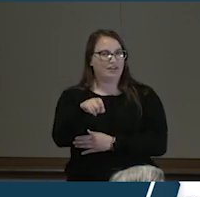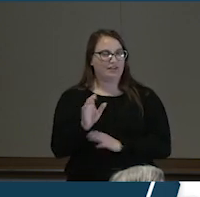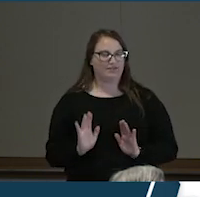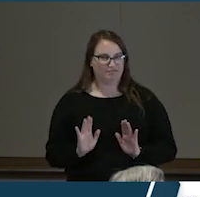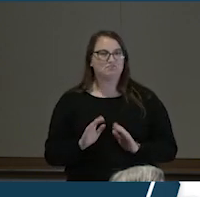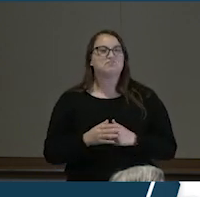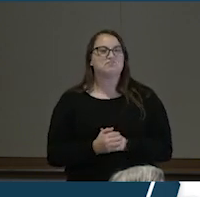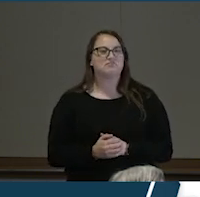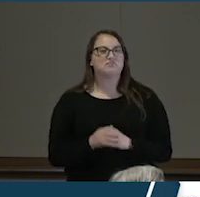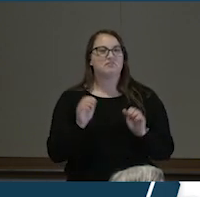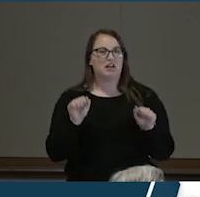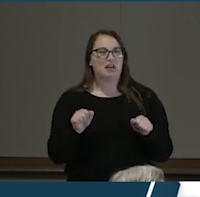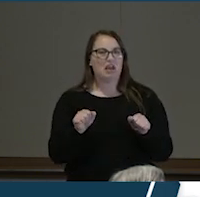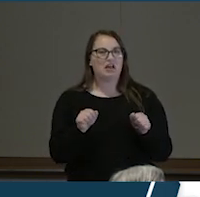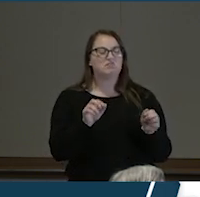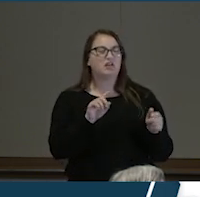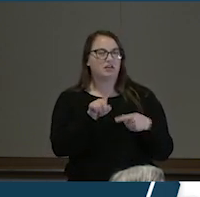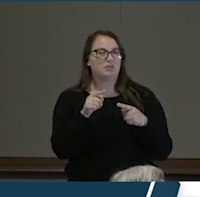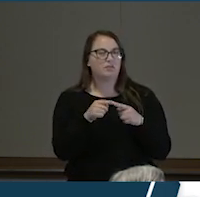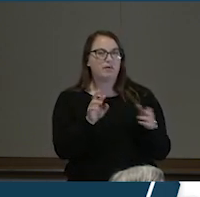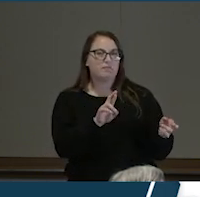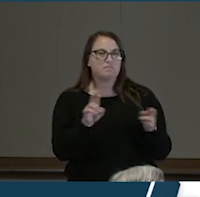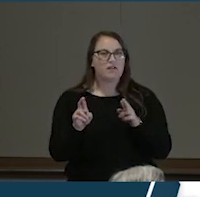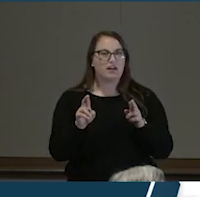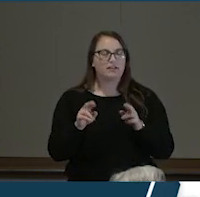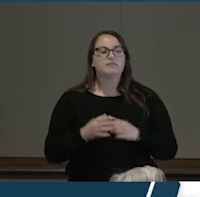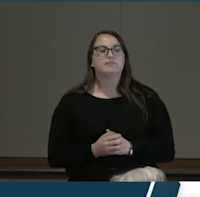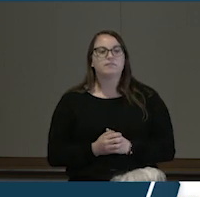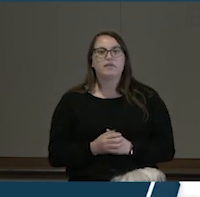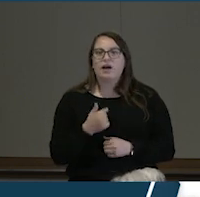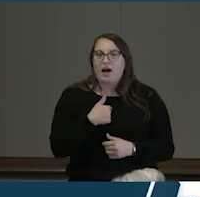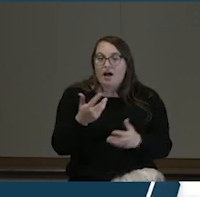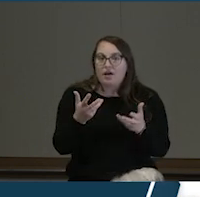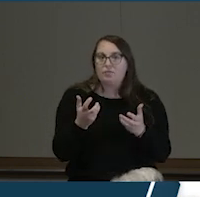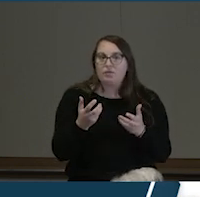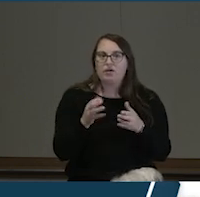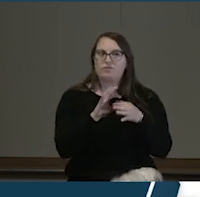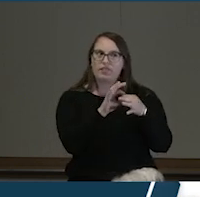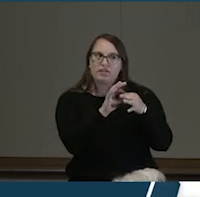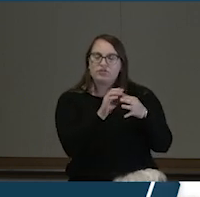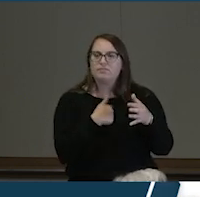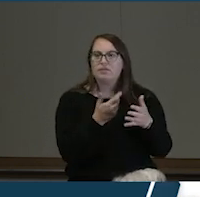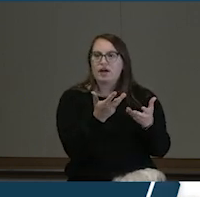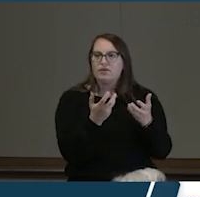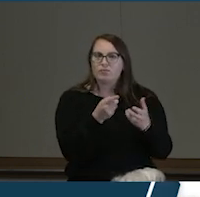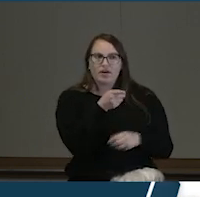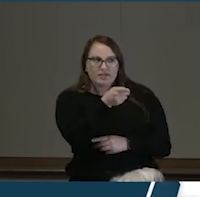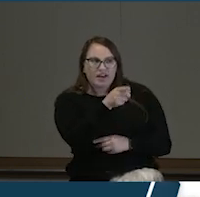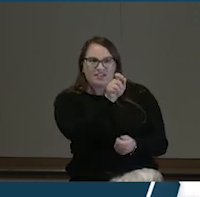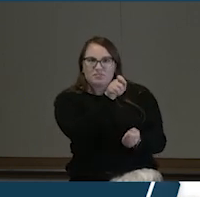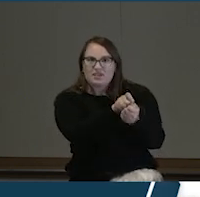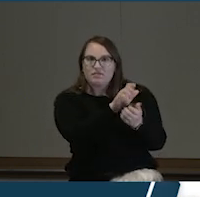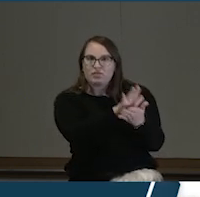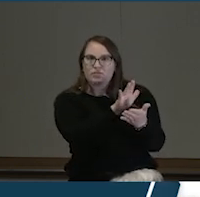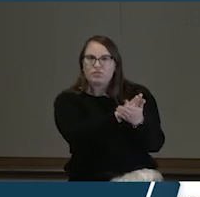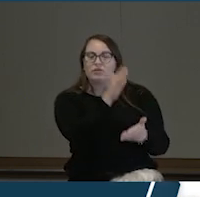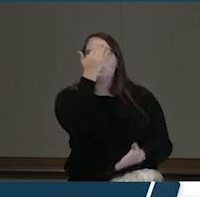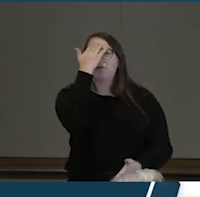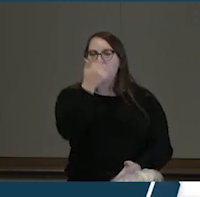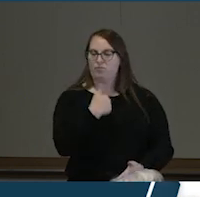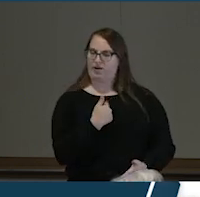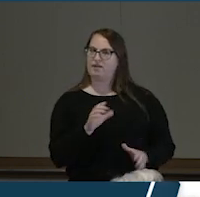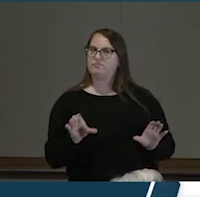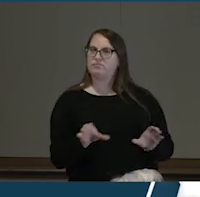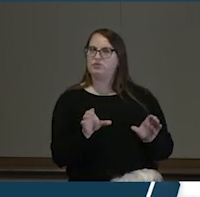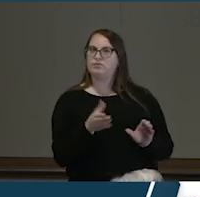pull the stick out. But I want relationships. I want that school to know that I know what I'm doing and that I'm